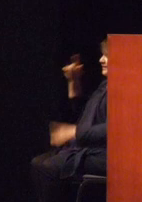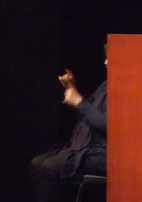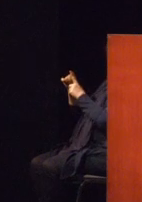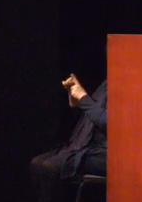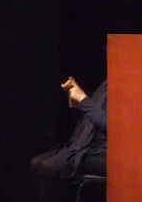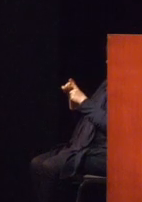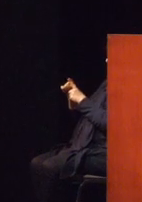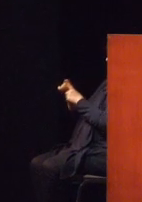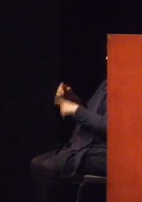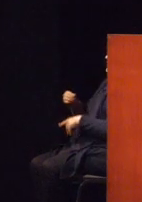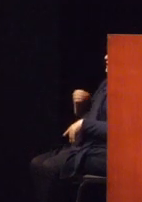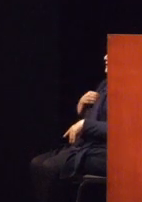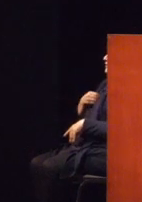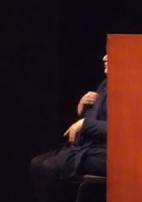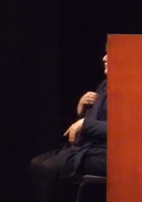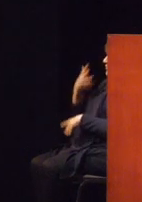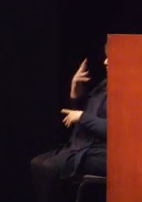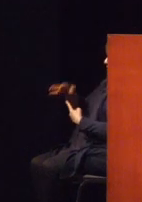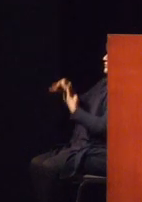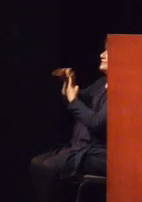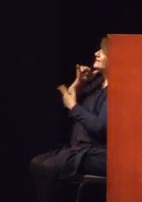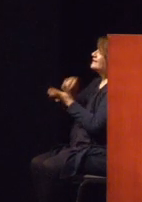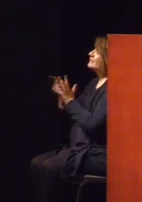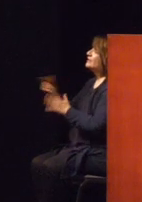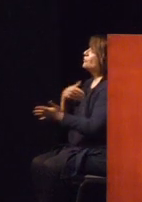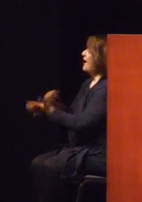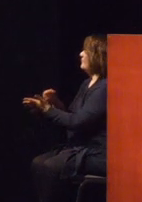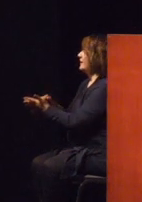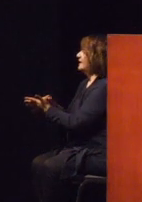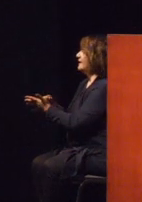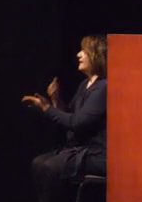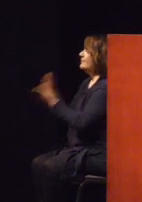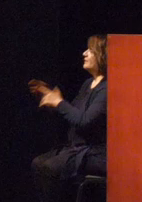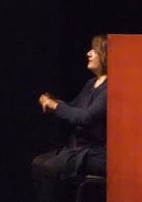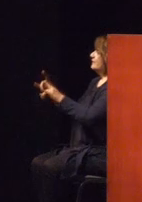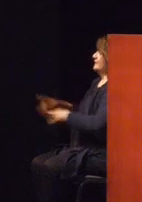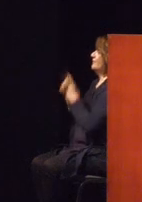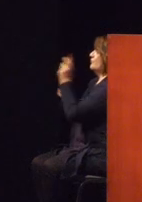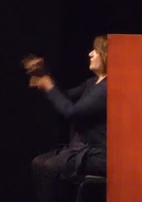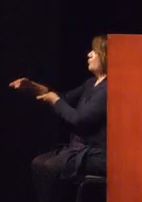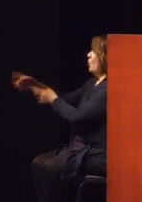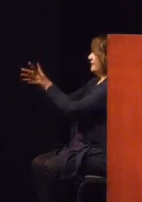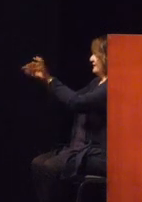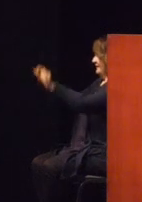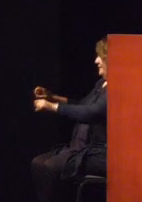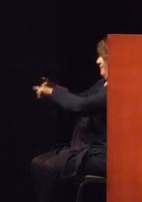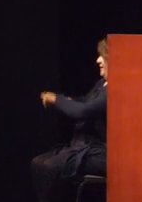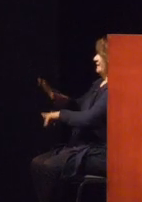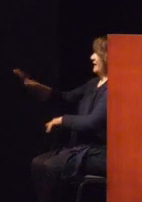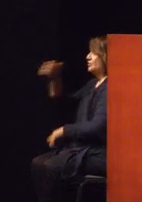have money. It just means that you might, there might be a different reward system for you based on your racial